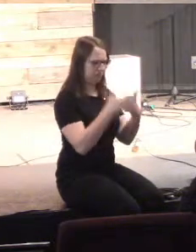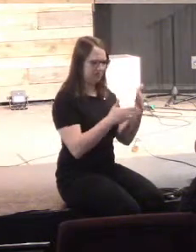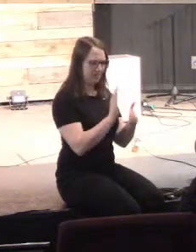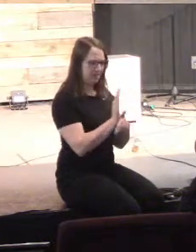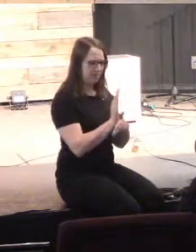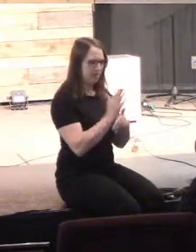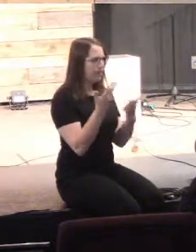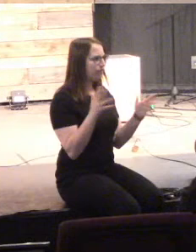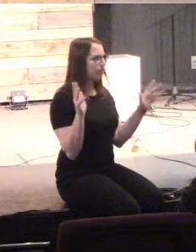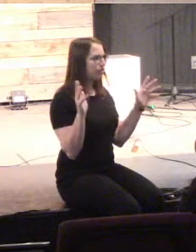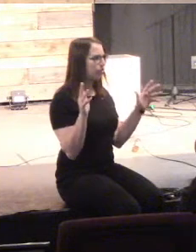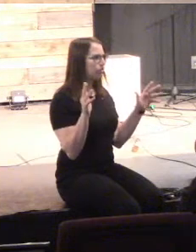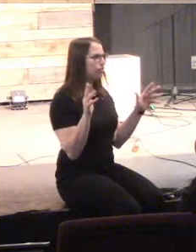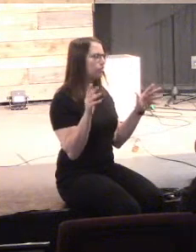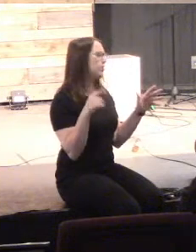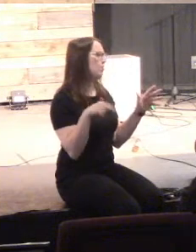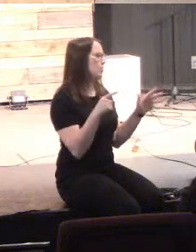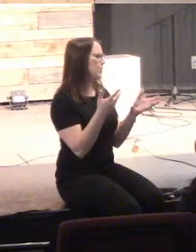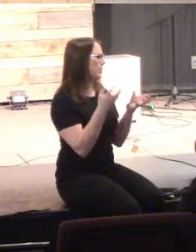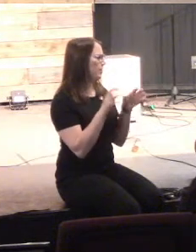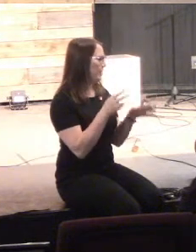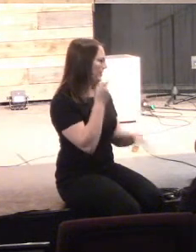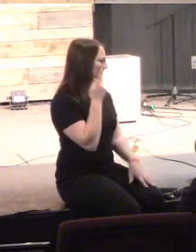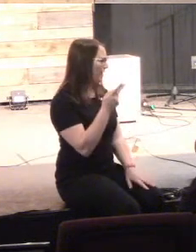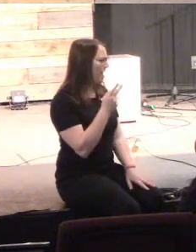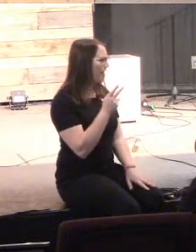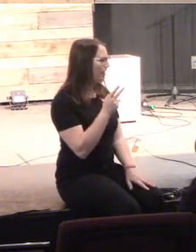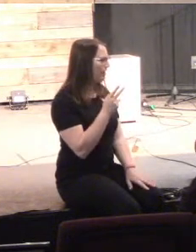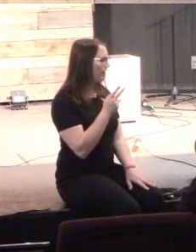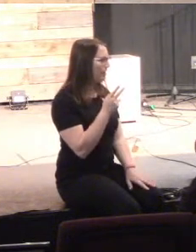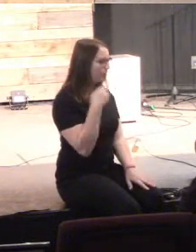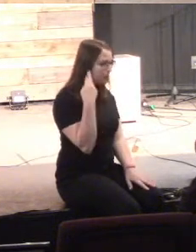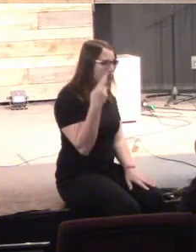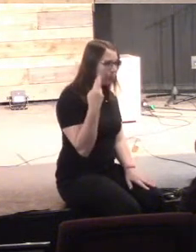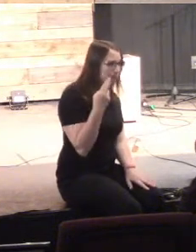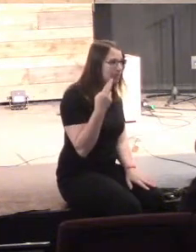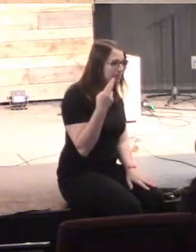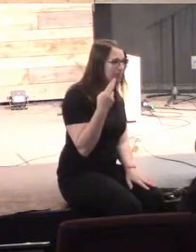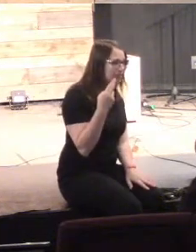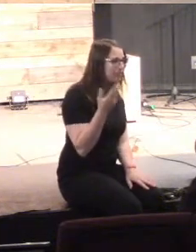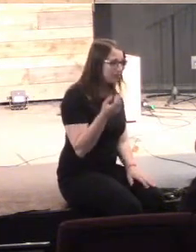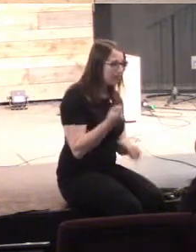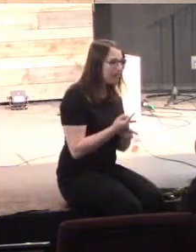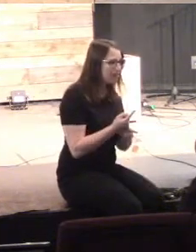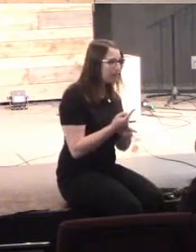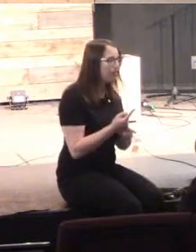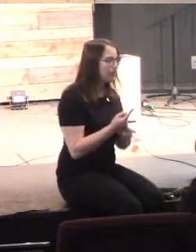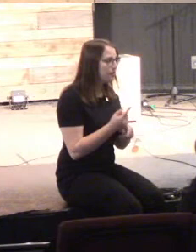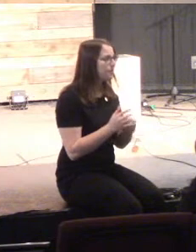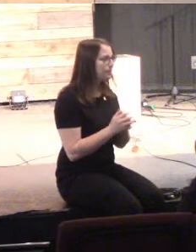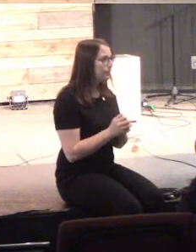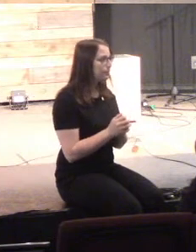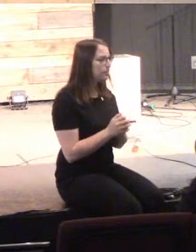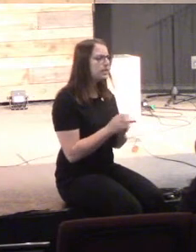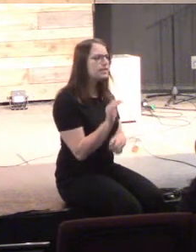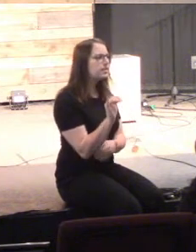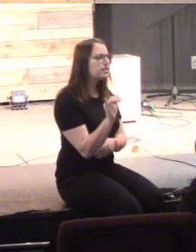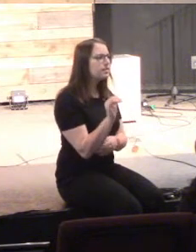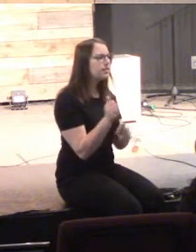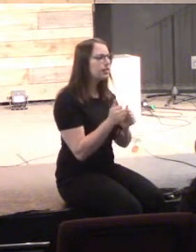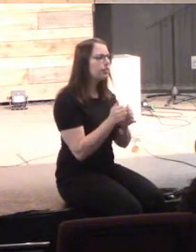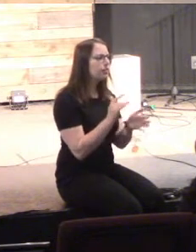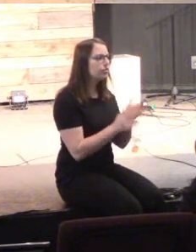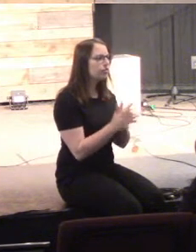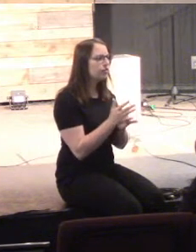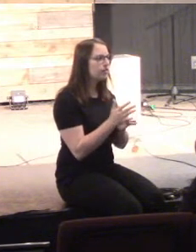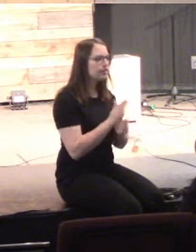None of us would want to see that. There's a reason. Right? It's like this for Jesus. The